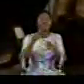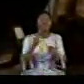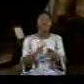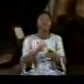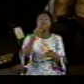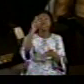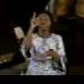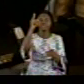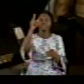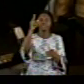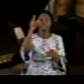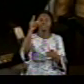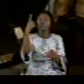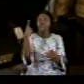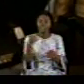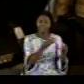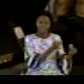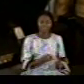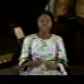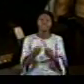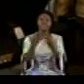to you the